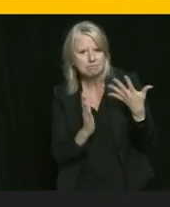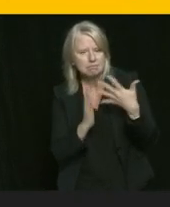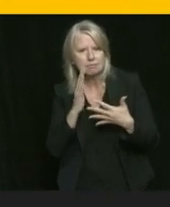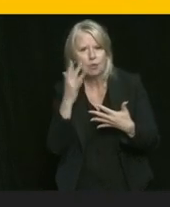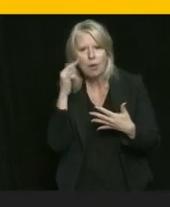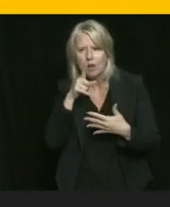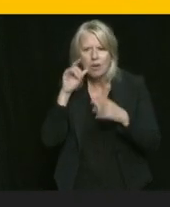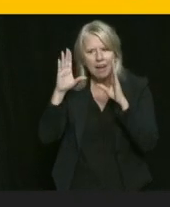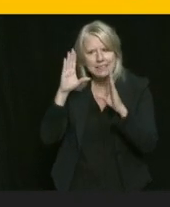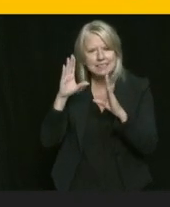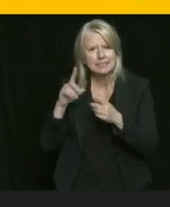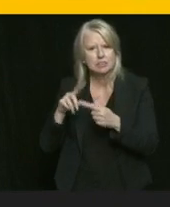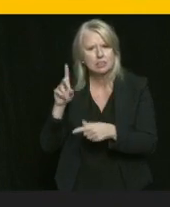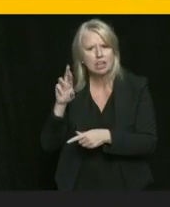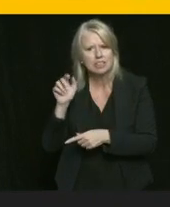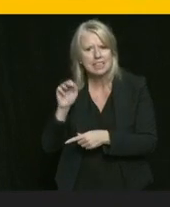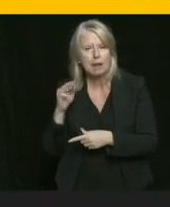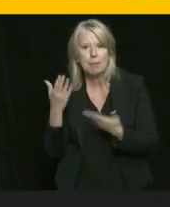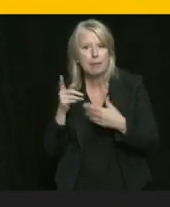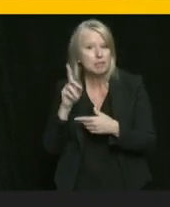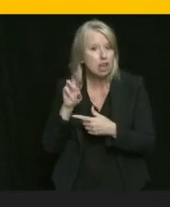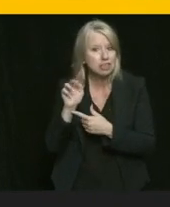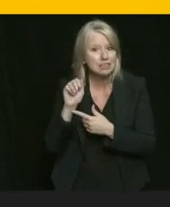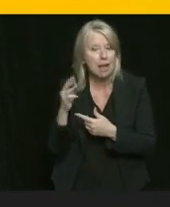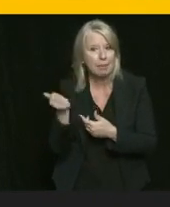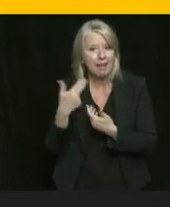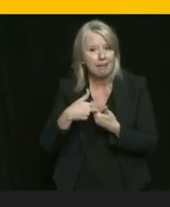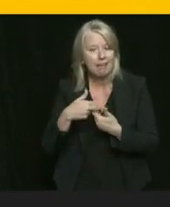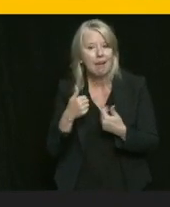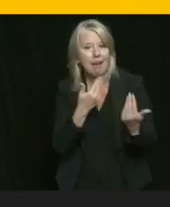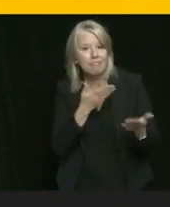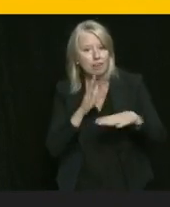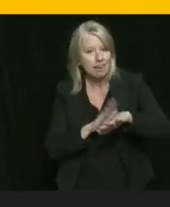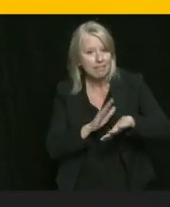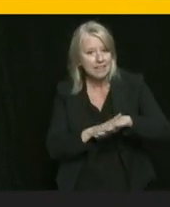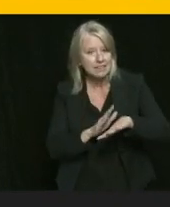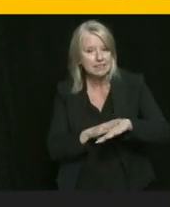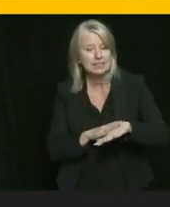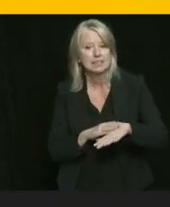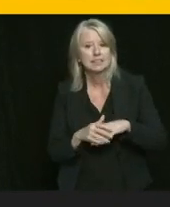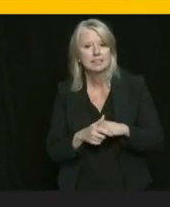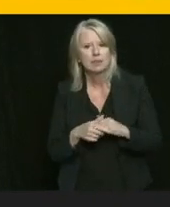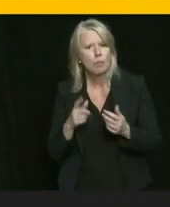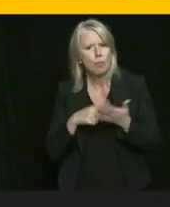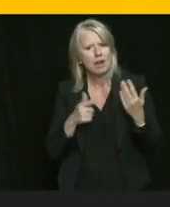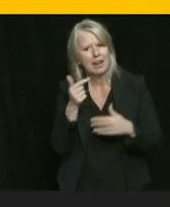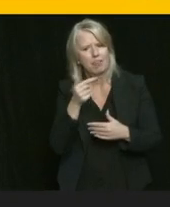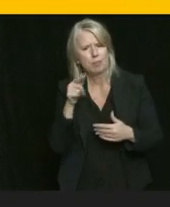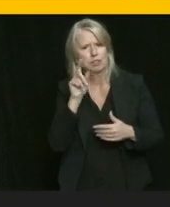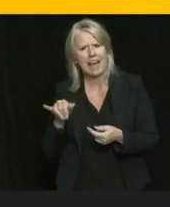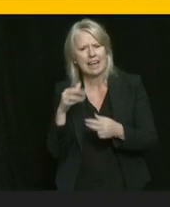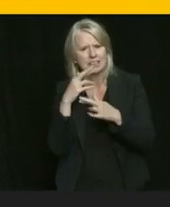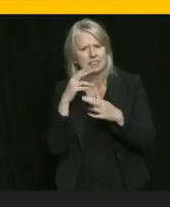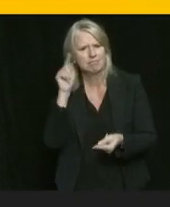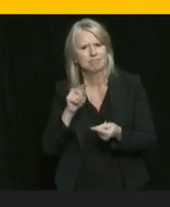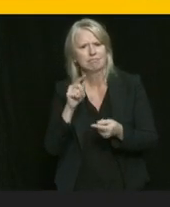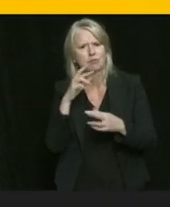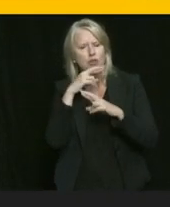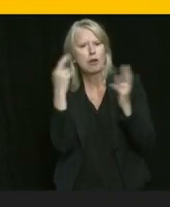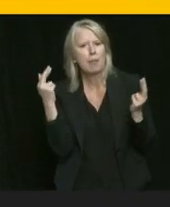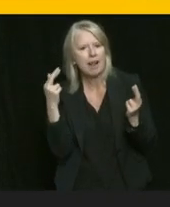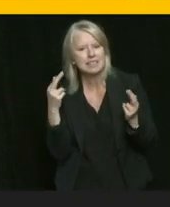Dr. Tam? And maybe Dr. Tam can even jump in and offer some advice as to what the government ought to be doing, an